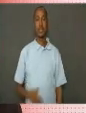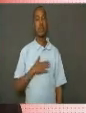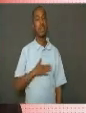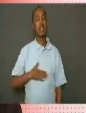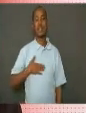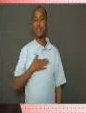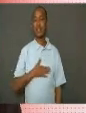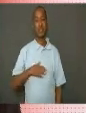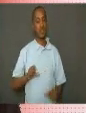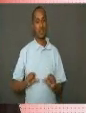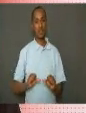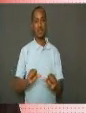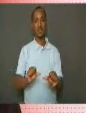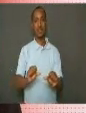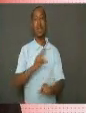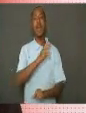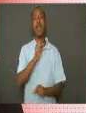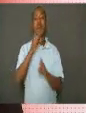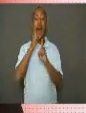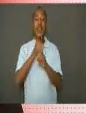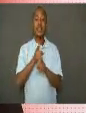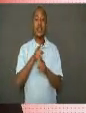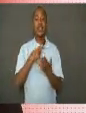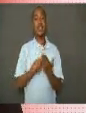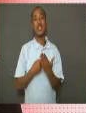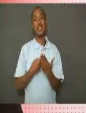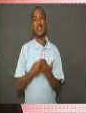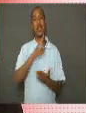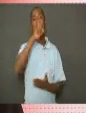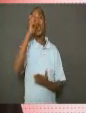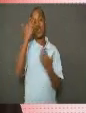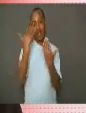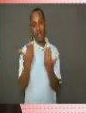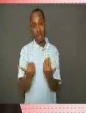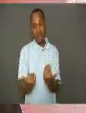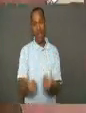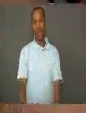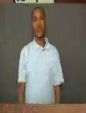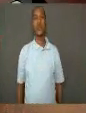Please go ahead and answer these questions now.